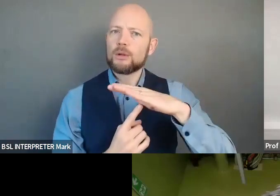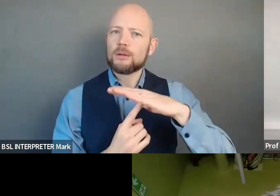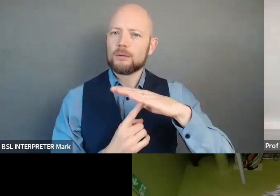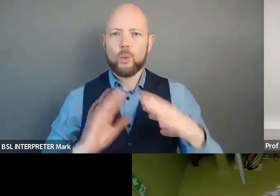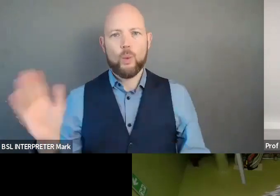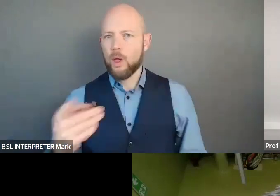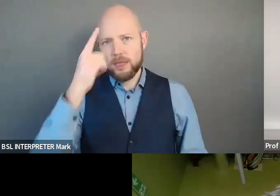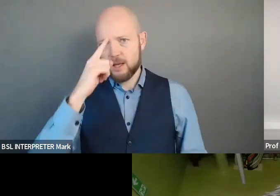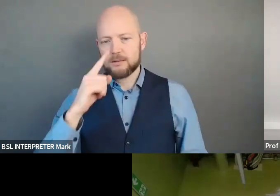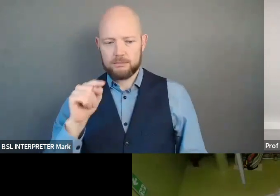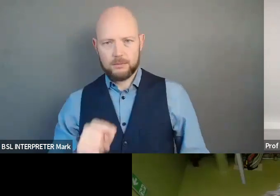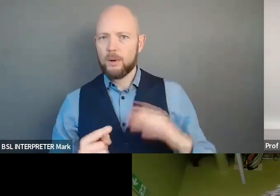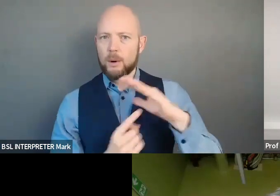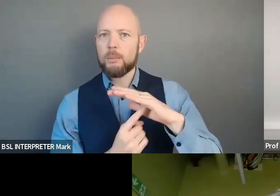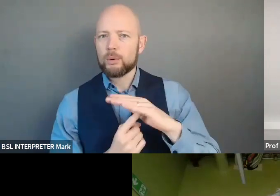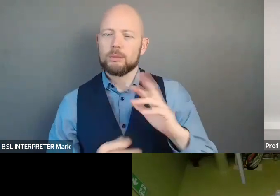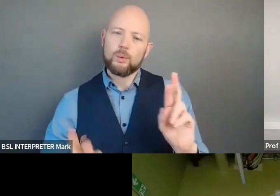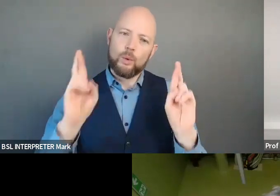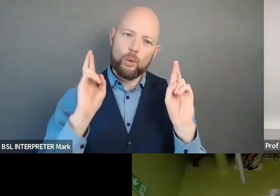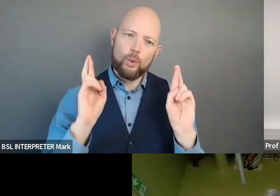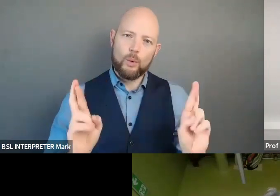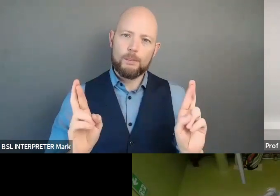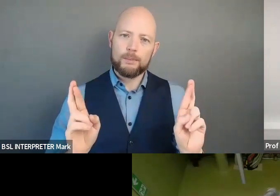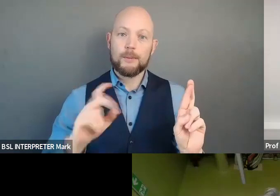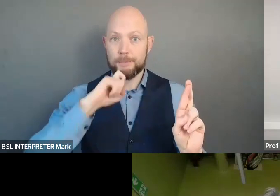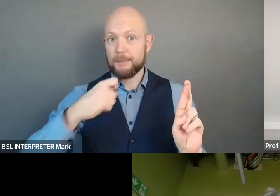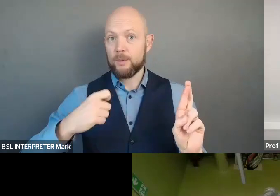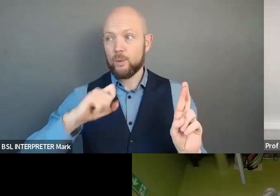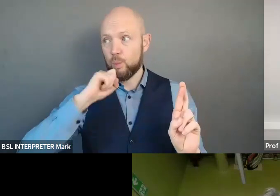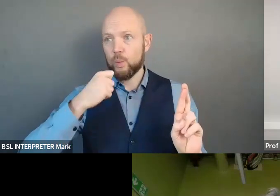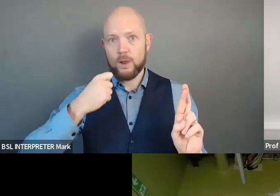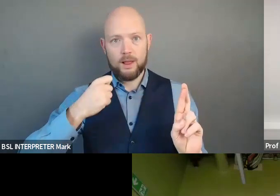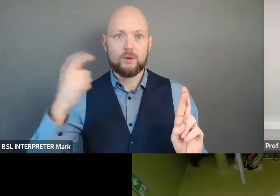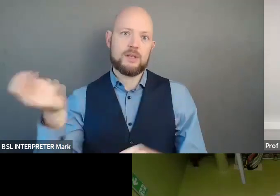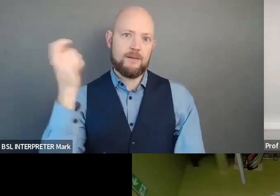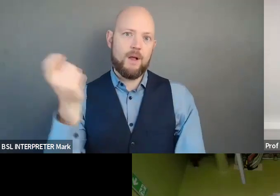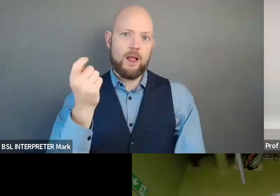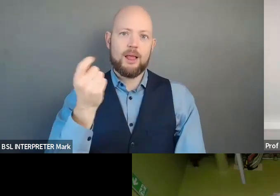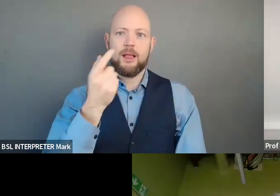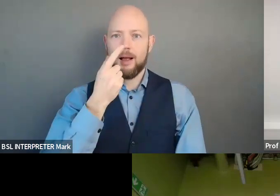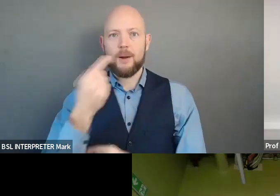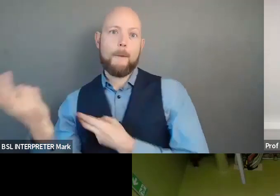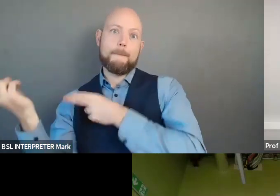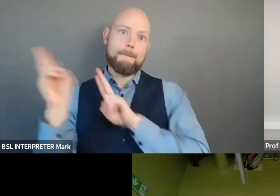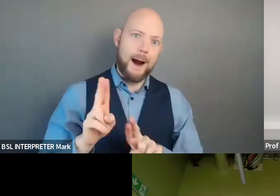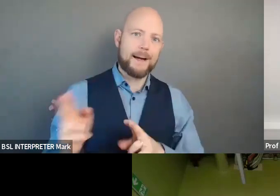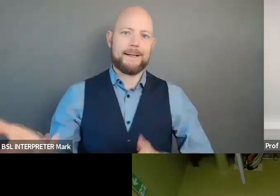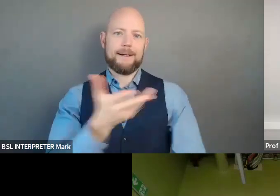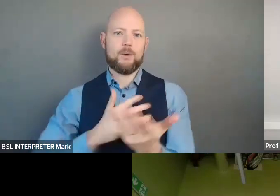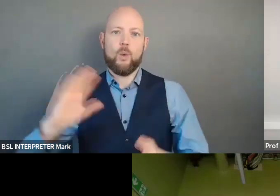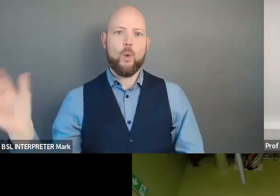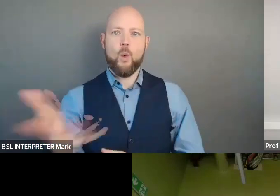us. And I hope that that's been successful, and that we can all now get behind something which, after